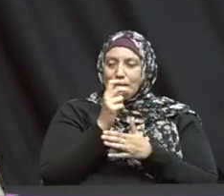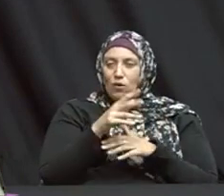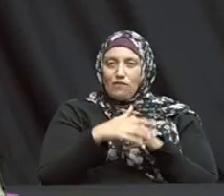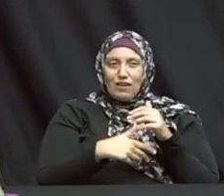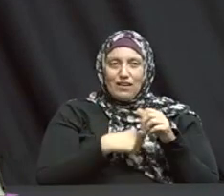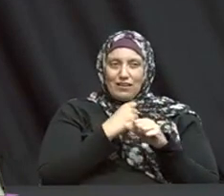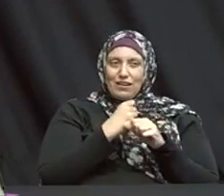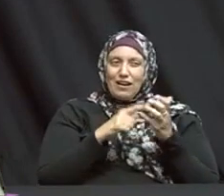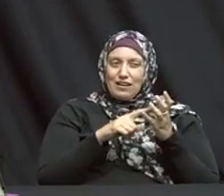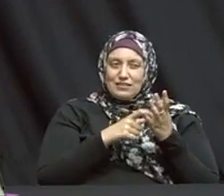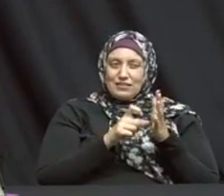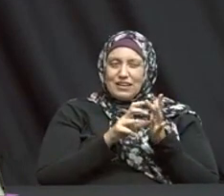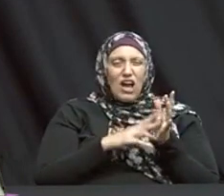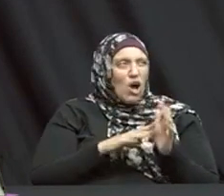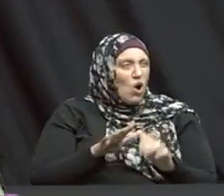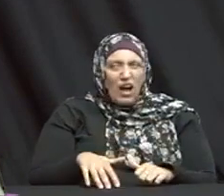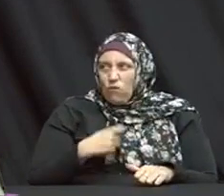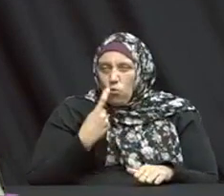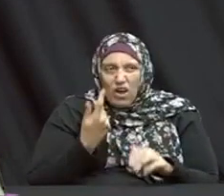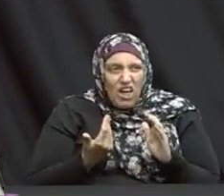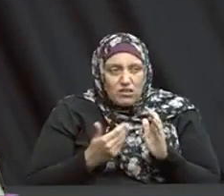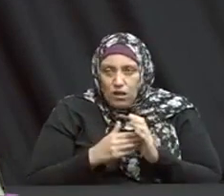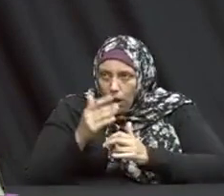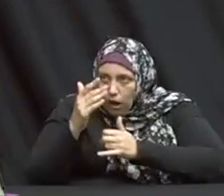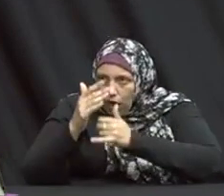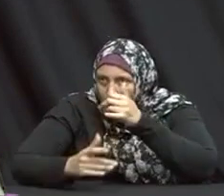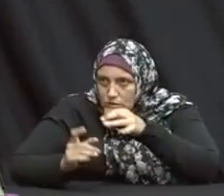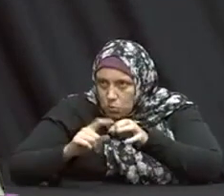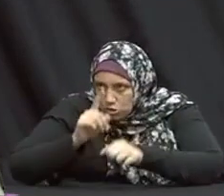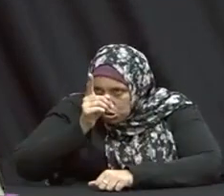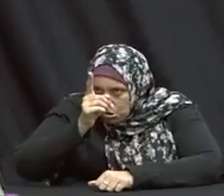actually, just on that. Last one, Haj. Last question, yeah.